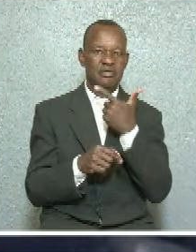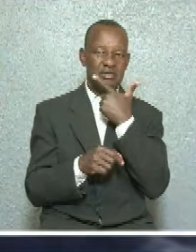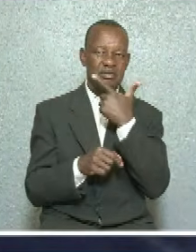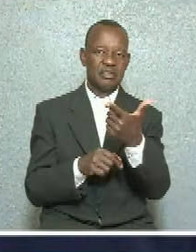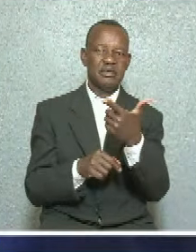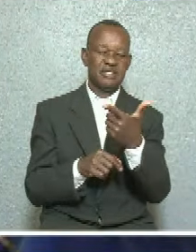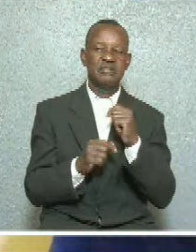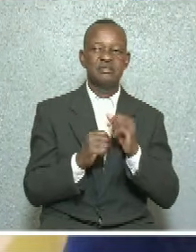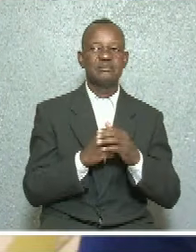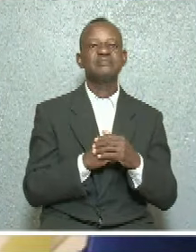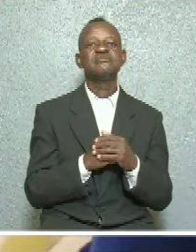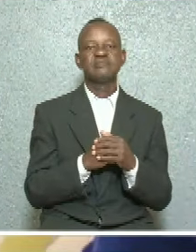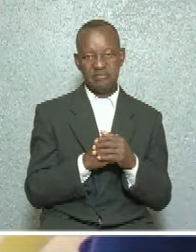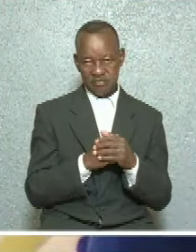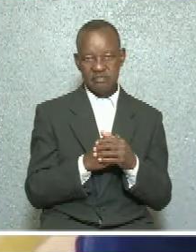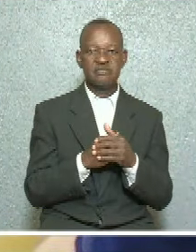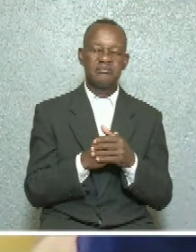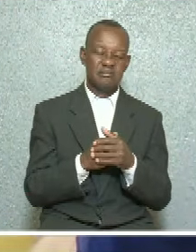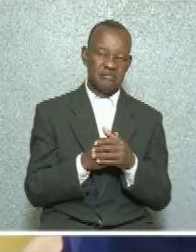Thank you.